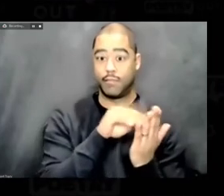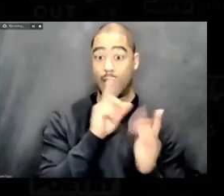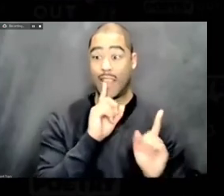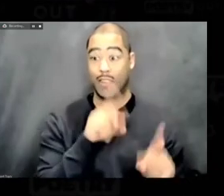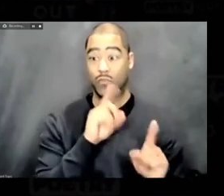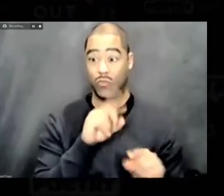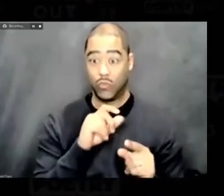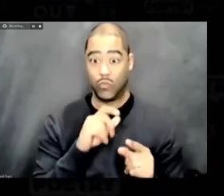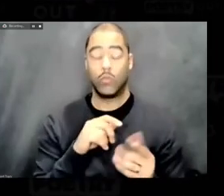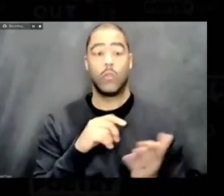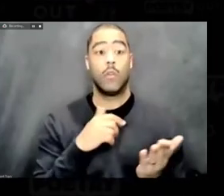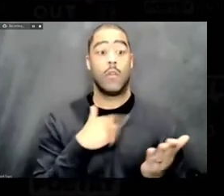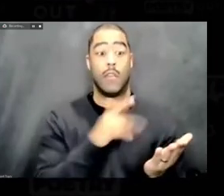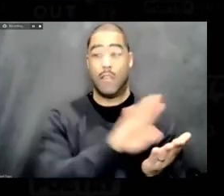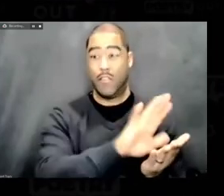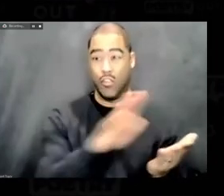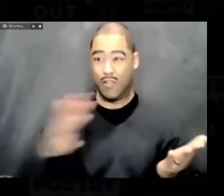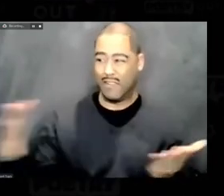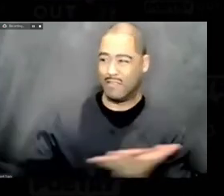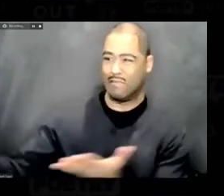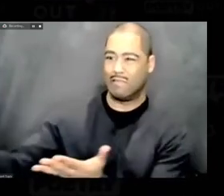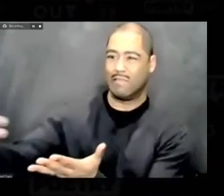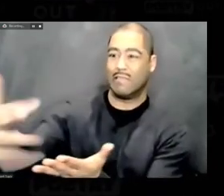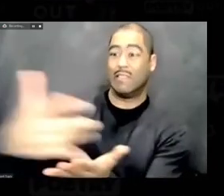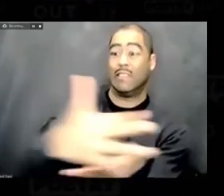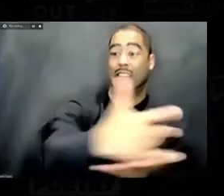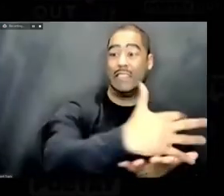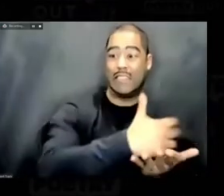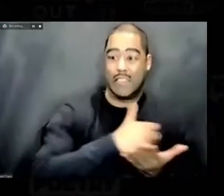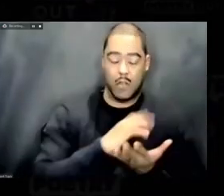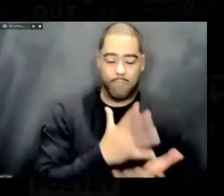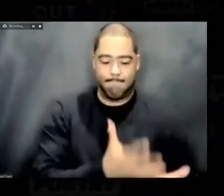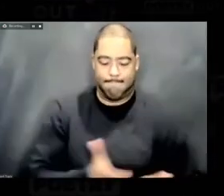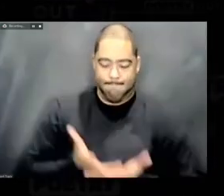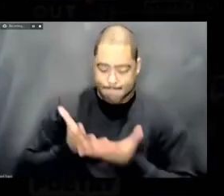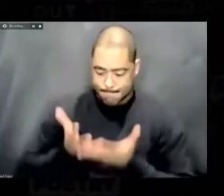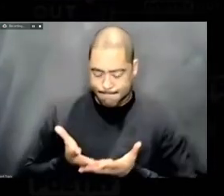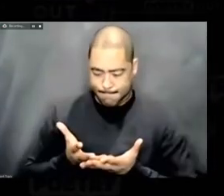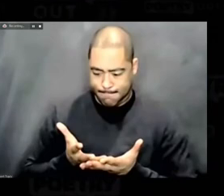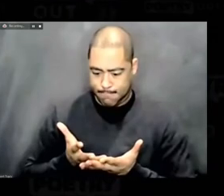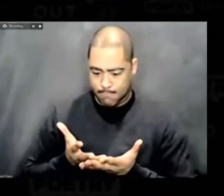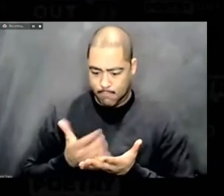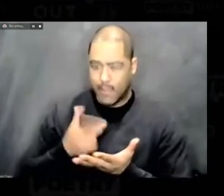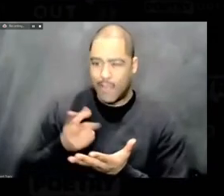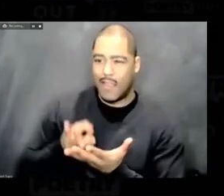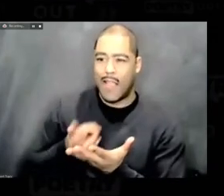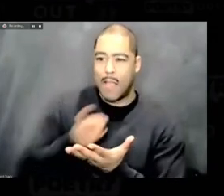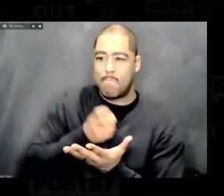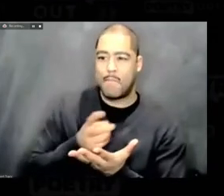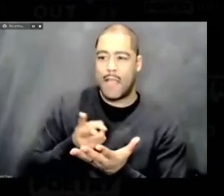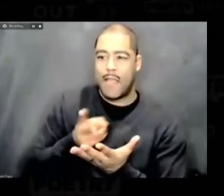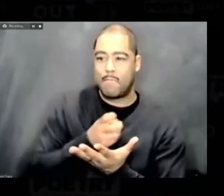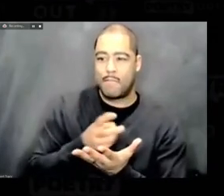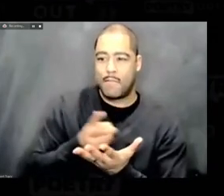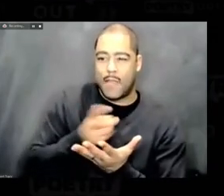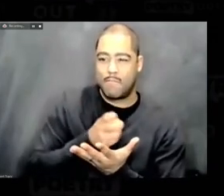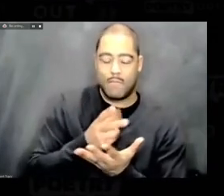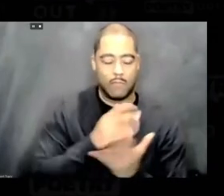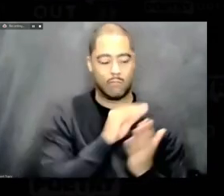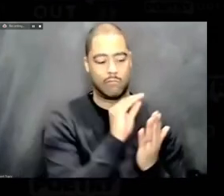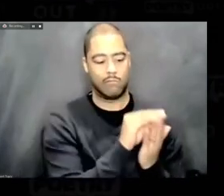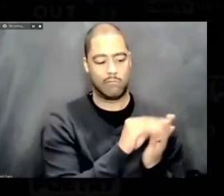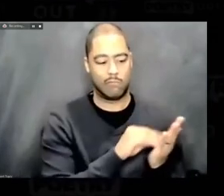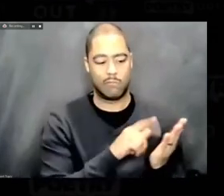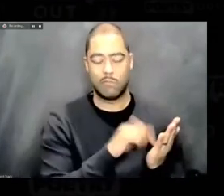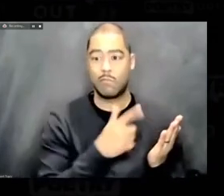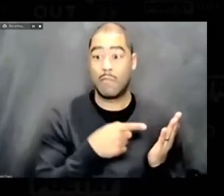in collecting the answers from the people around me. And when I looked at this poem and chose it for tonight, it especially struck me that